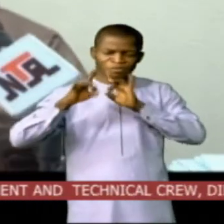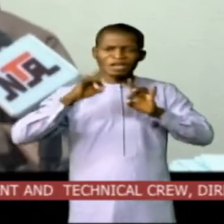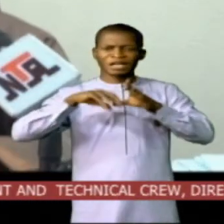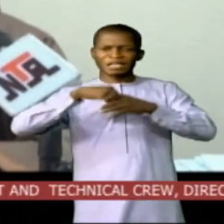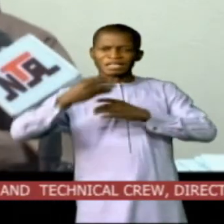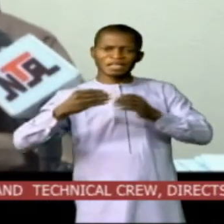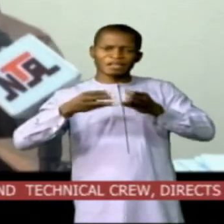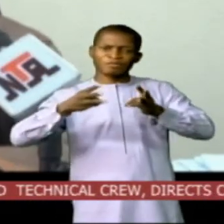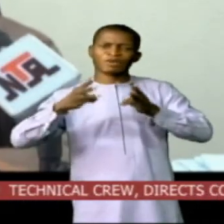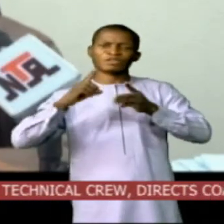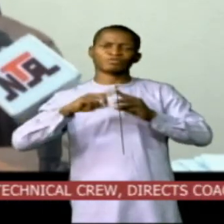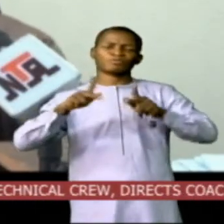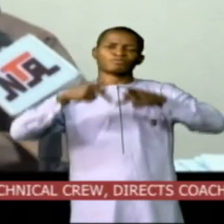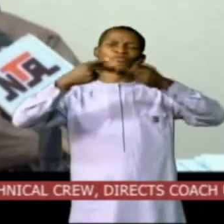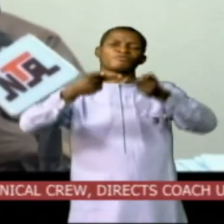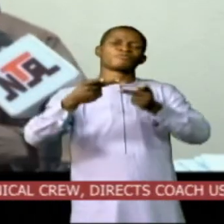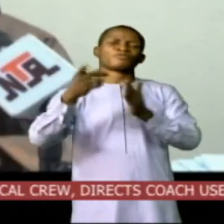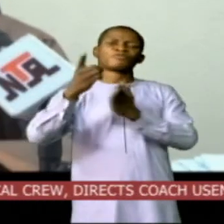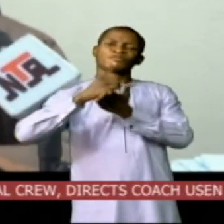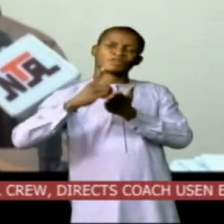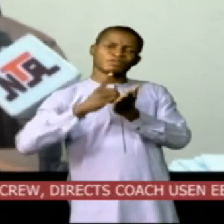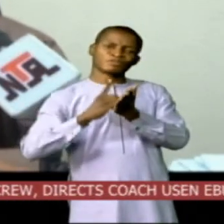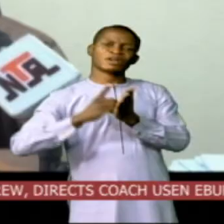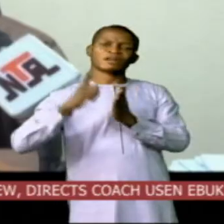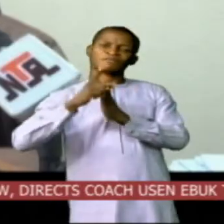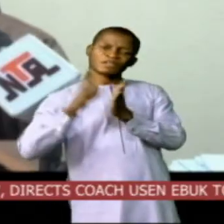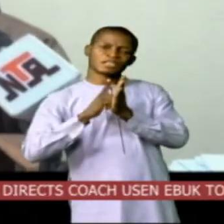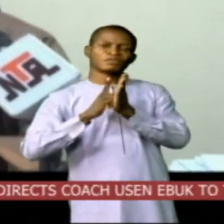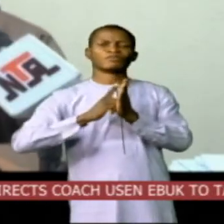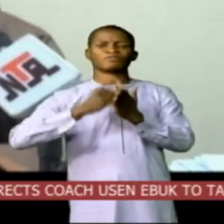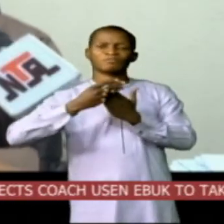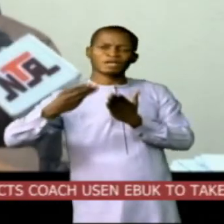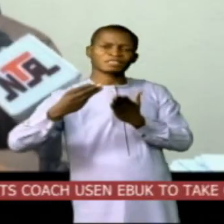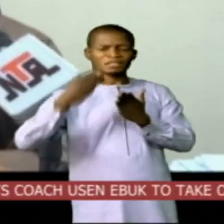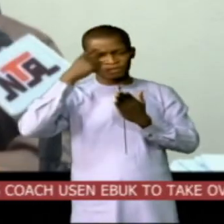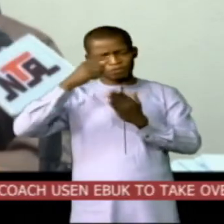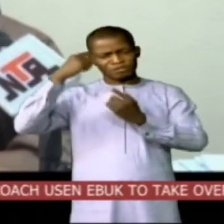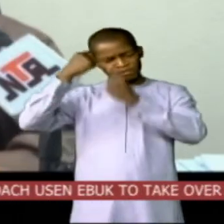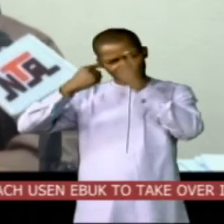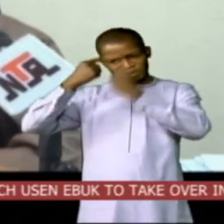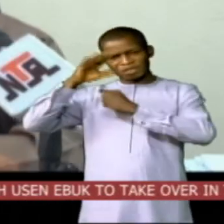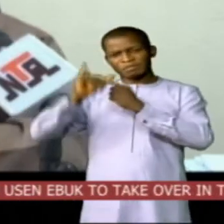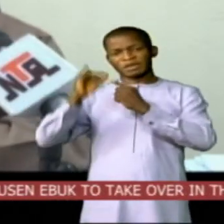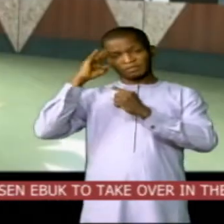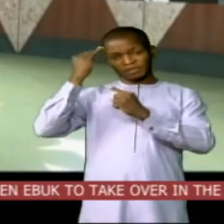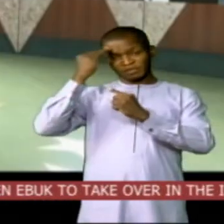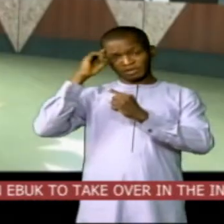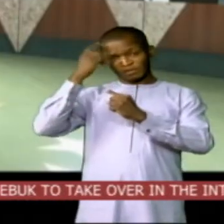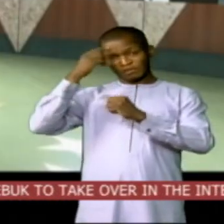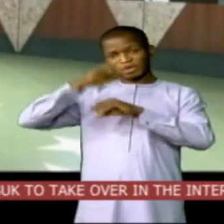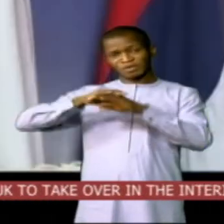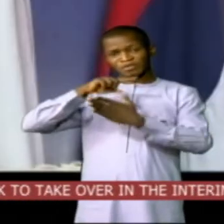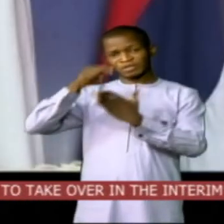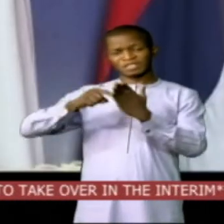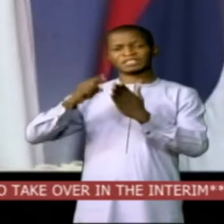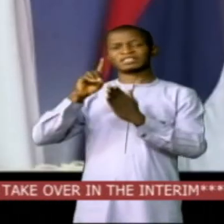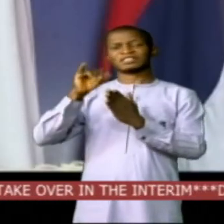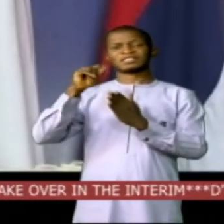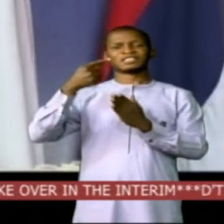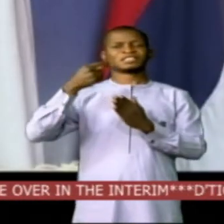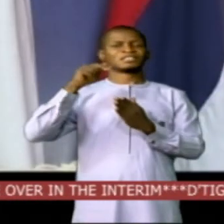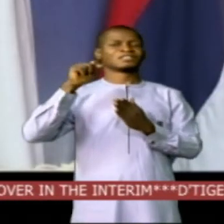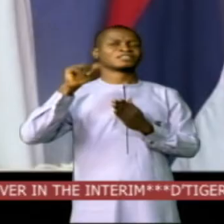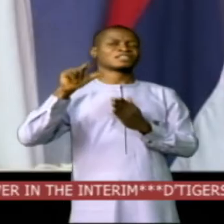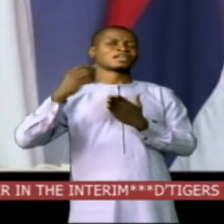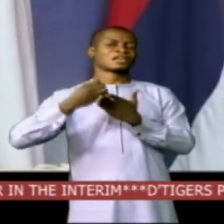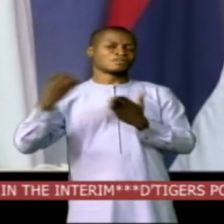to proposing a draft legal instrument, for consideration by federal government on digital economy. President Muhammad